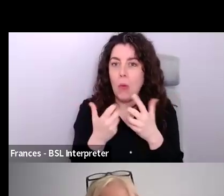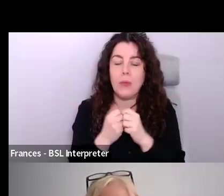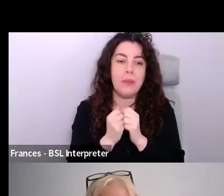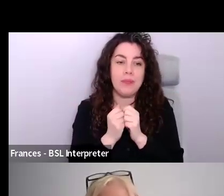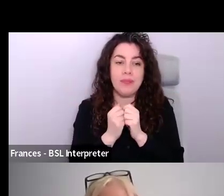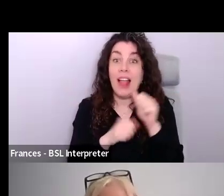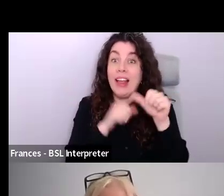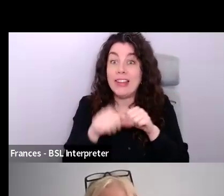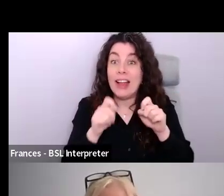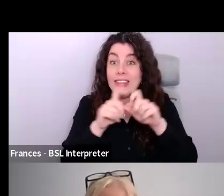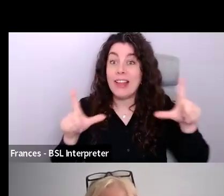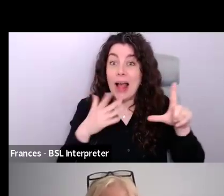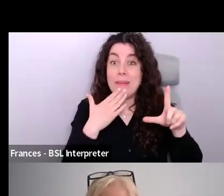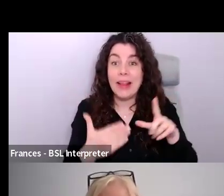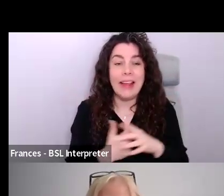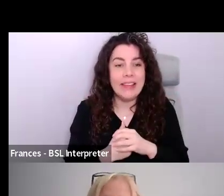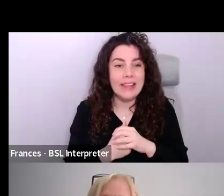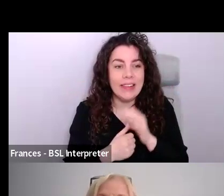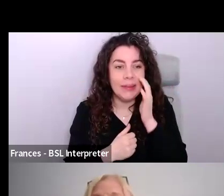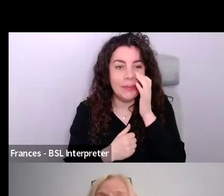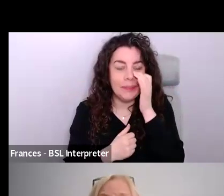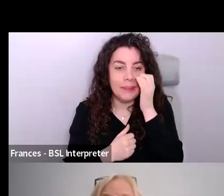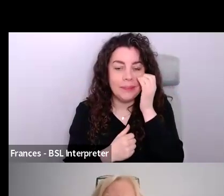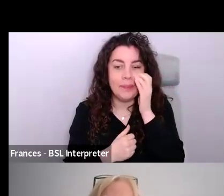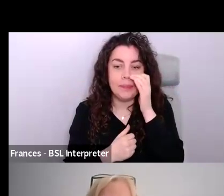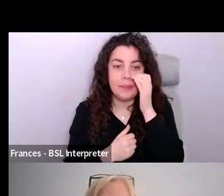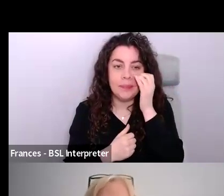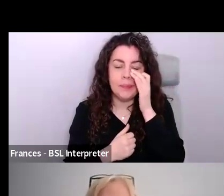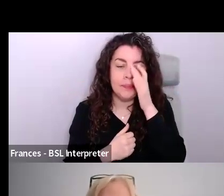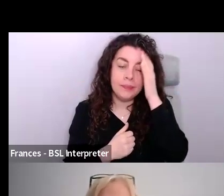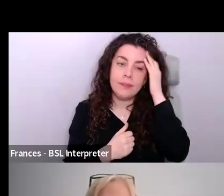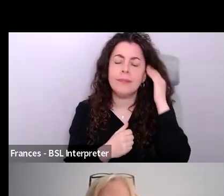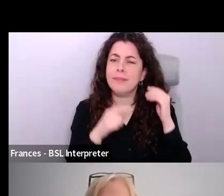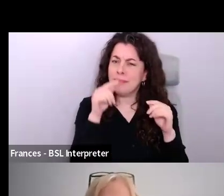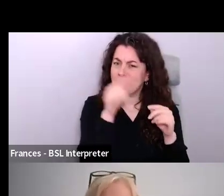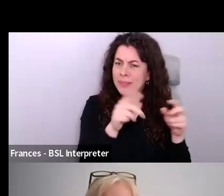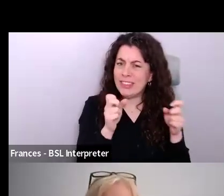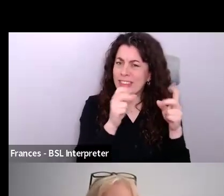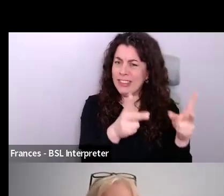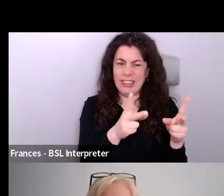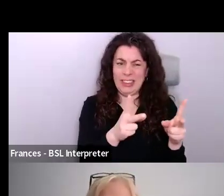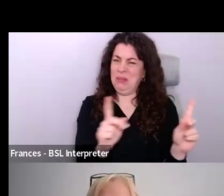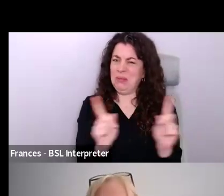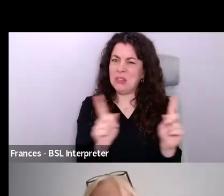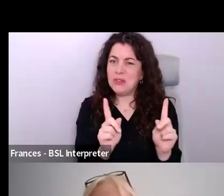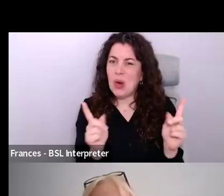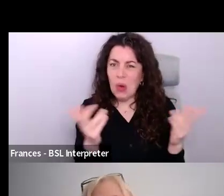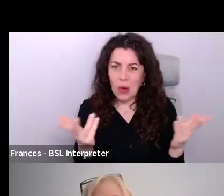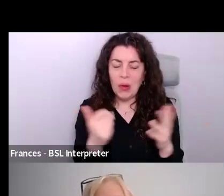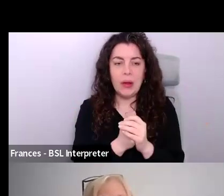slide, please, Harrison. So what is the purpose of the Disability Confidence Scheme?